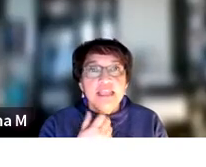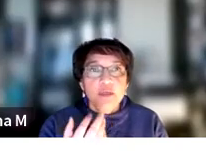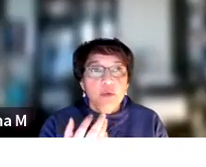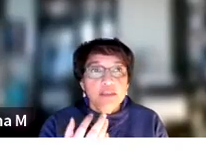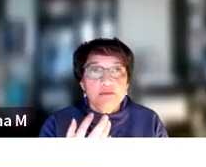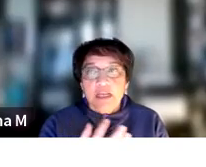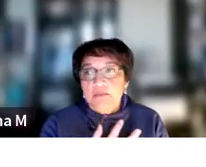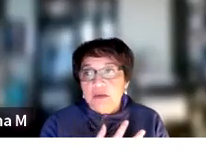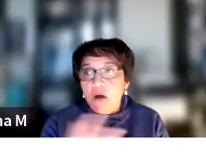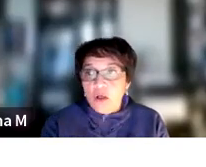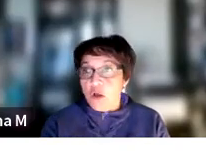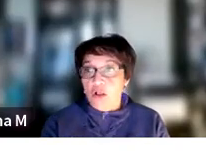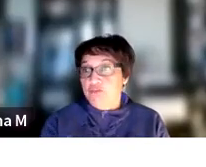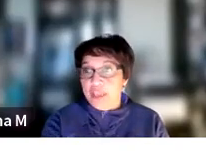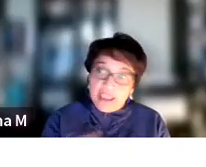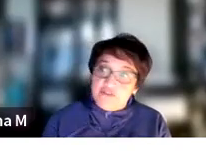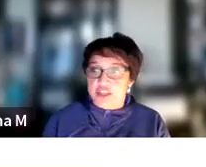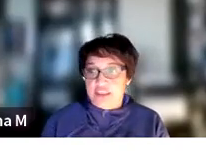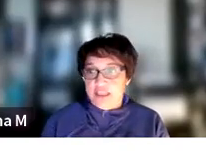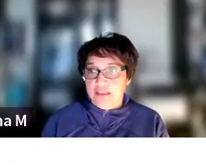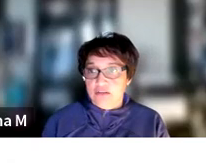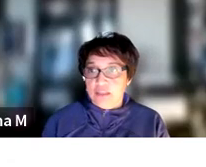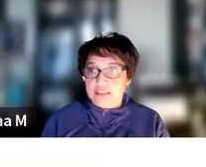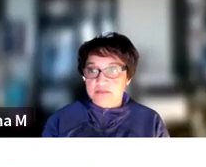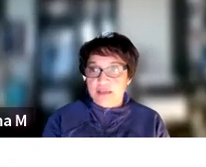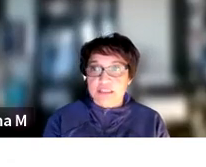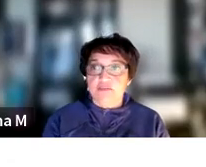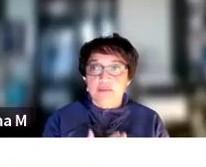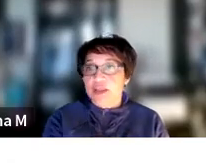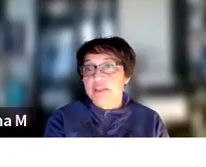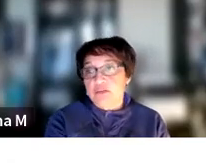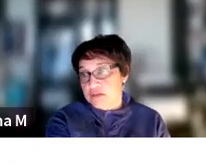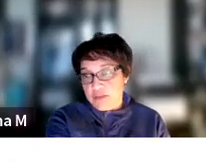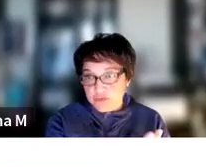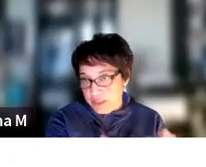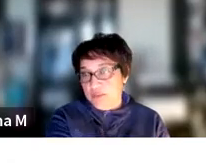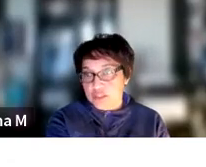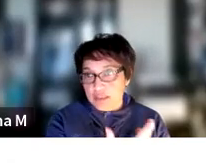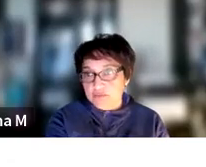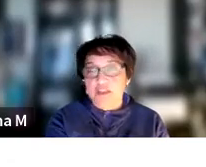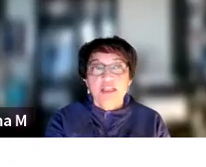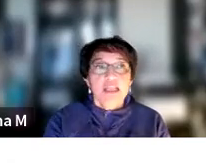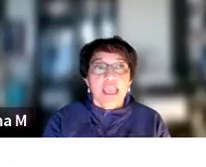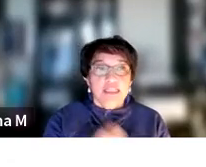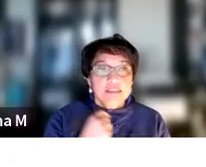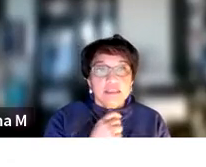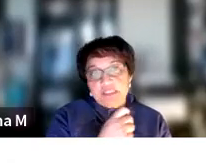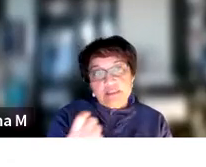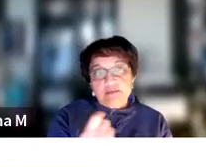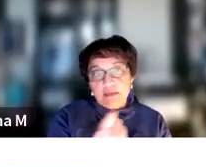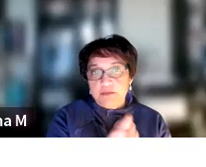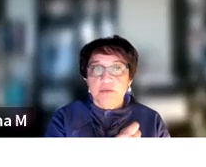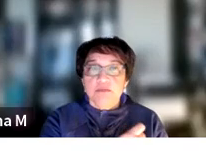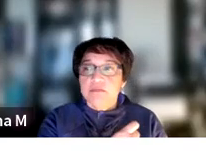like 911 has become the call all for everything. You know, like sometimes if I'm driving across 520, which I live, and I've